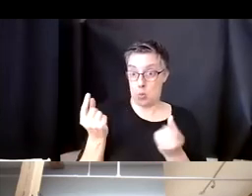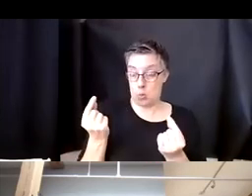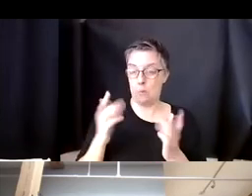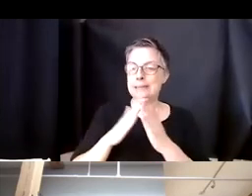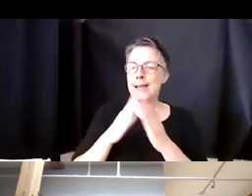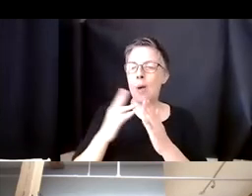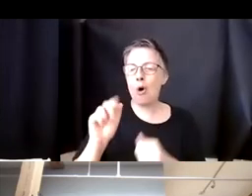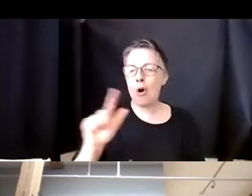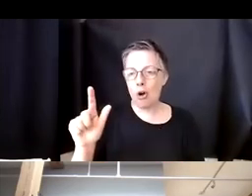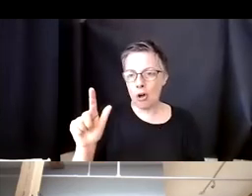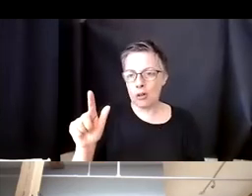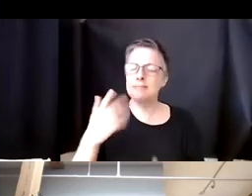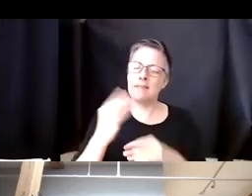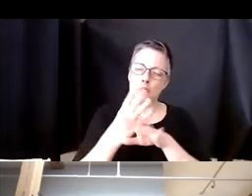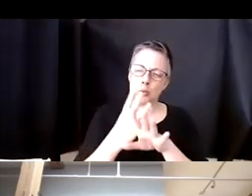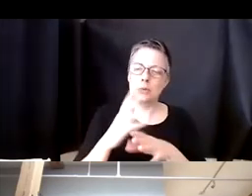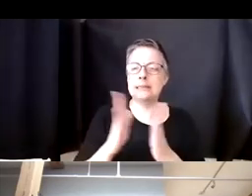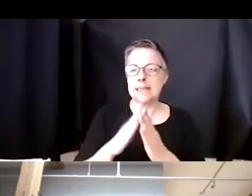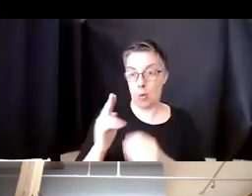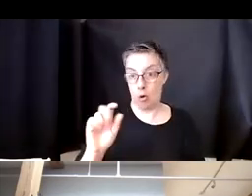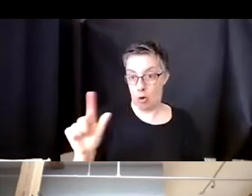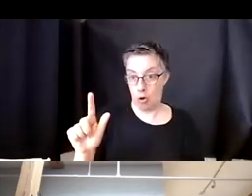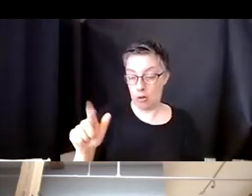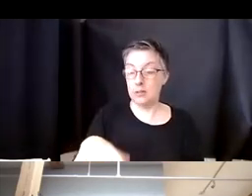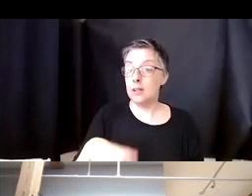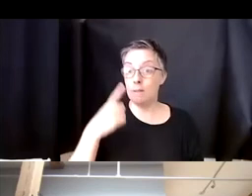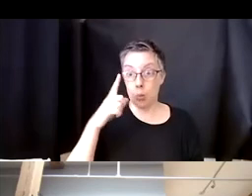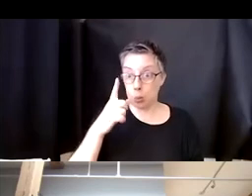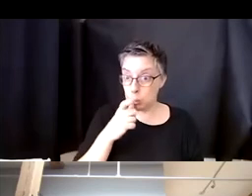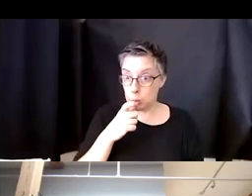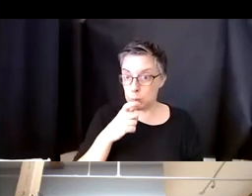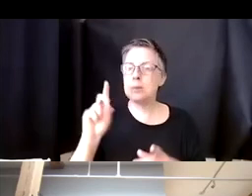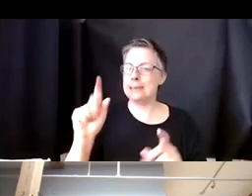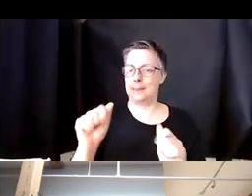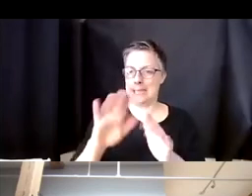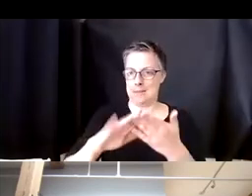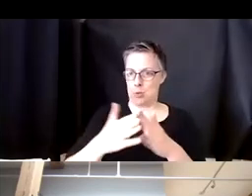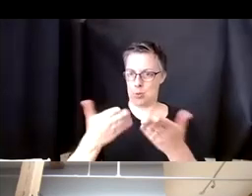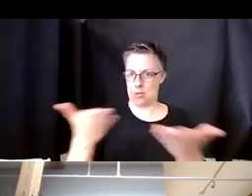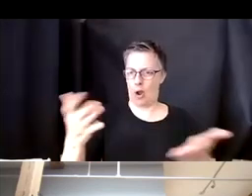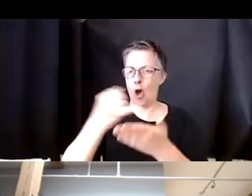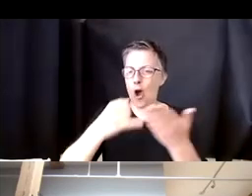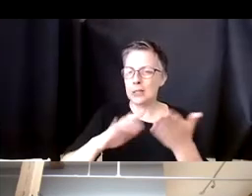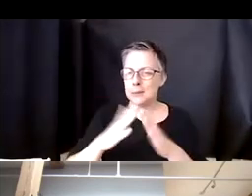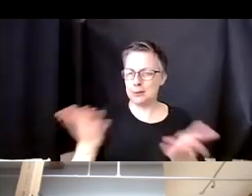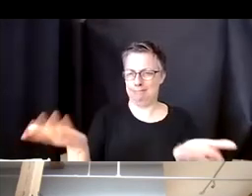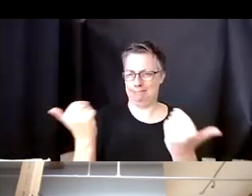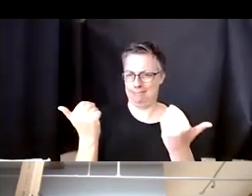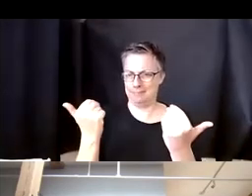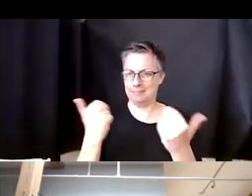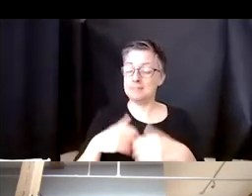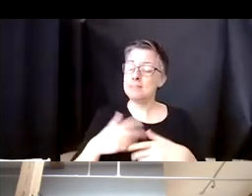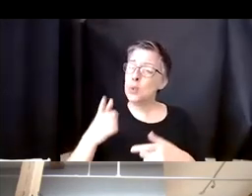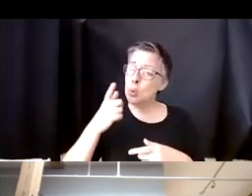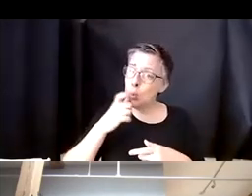hall, a virtual town hall for the disability community and the arts community. You can hear from artists